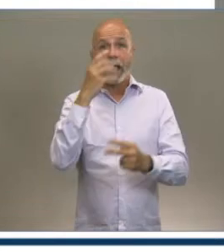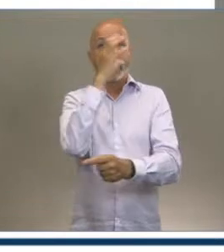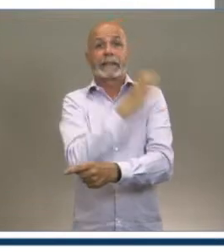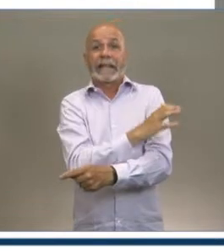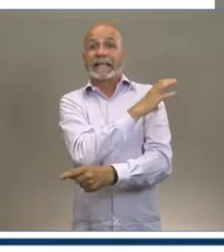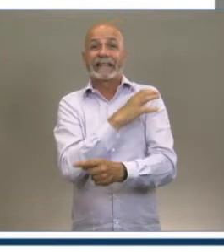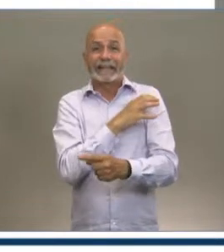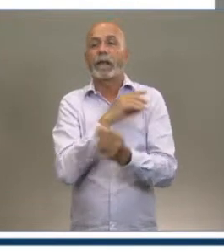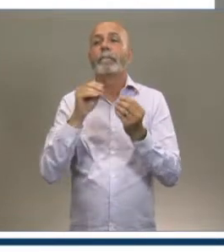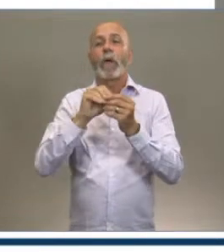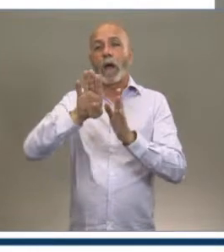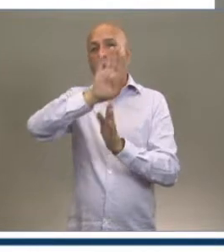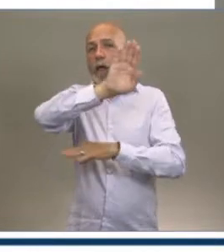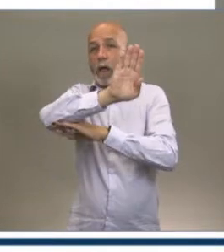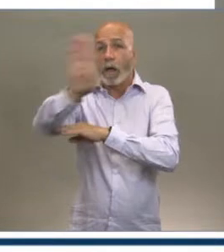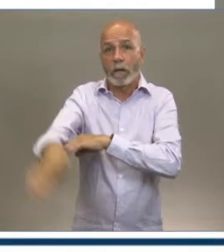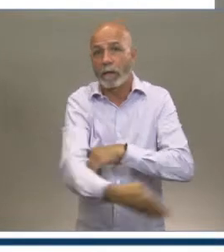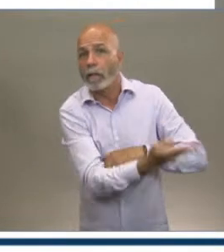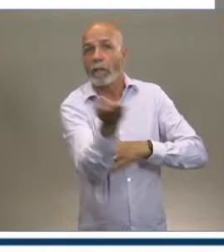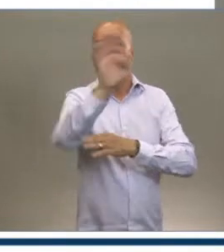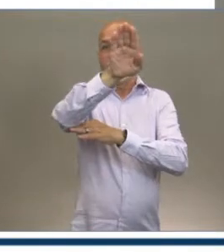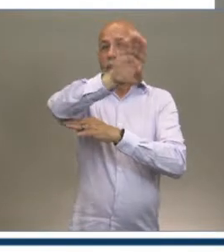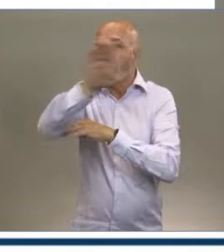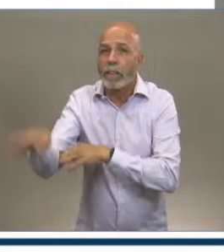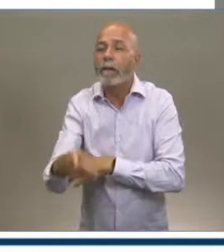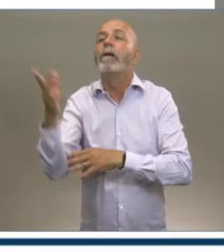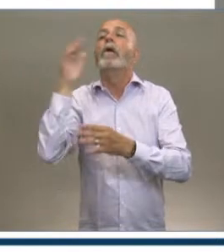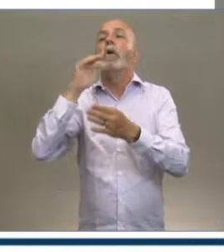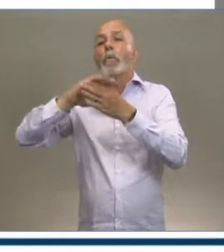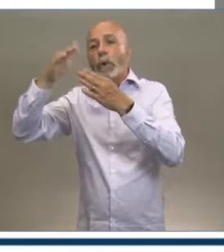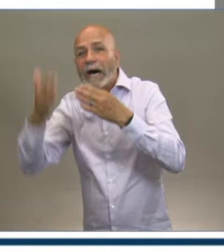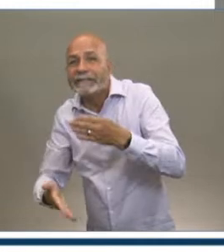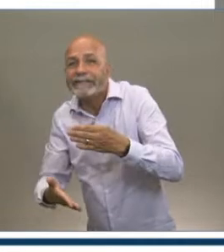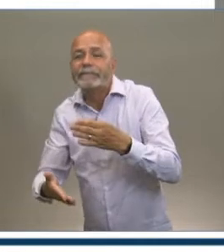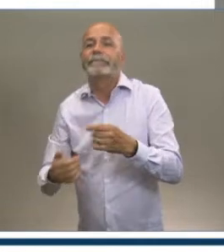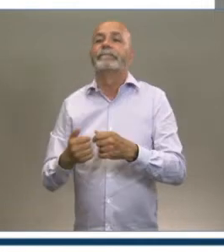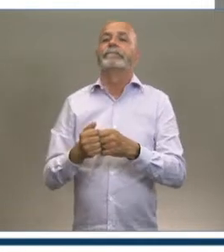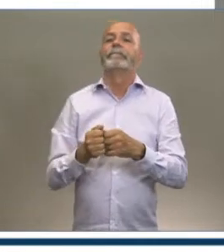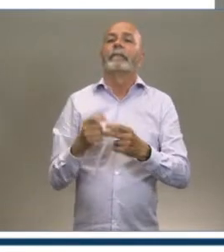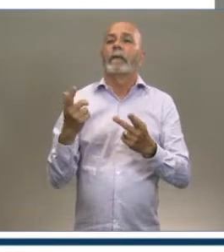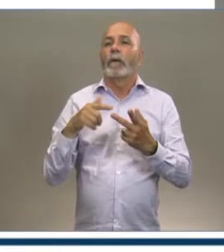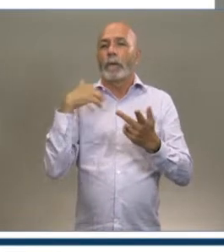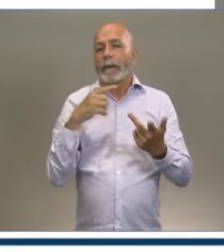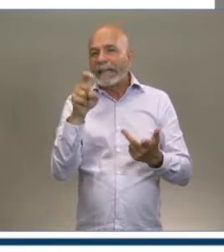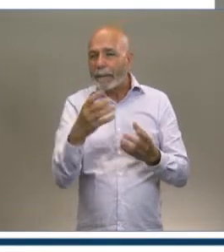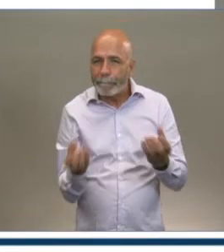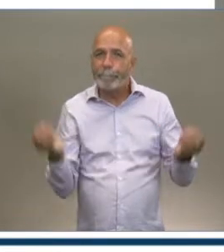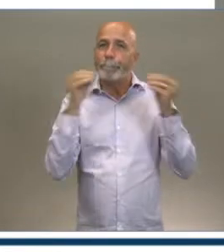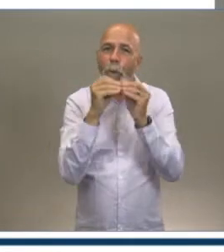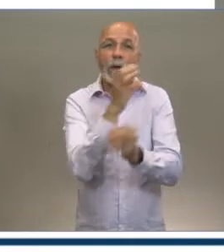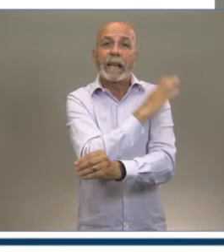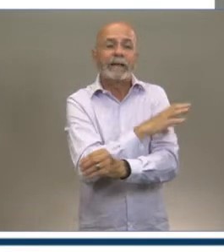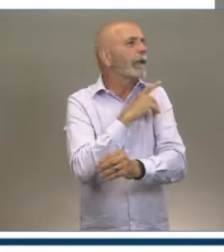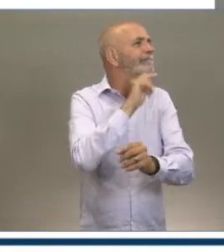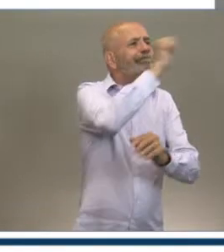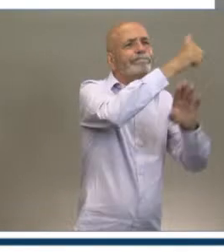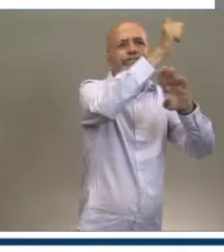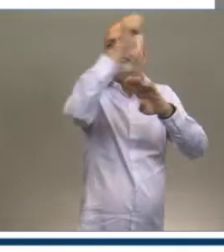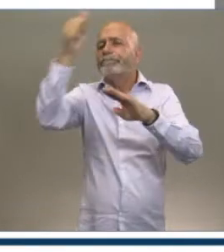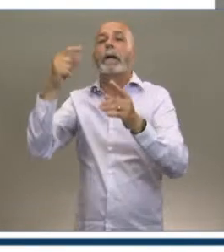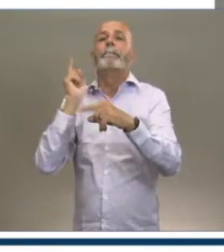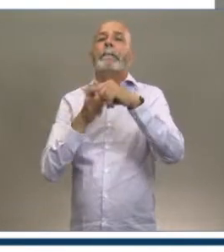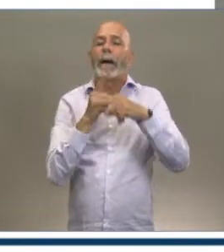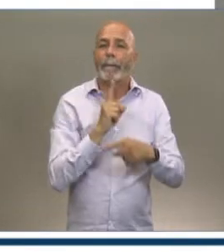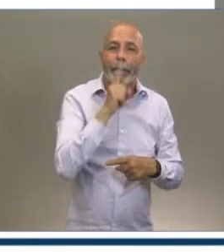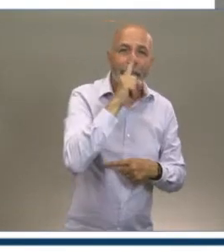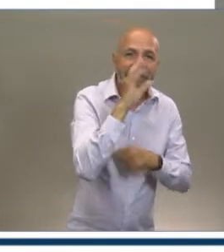appointments. We're adding more staff at clinics and converting 2 primary assessment centers from testing to vaccination clinics, one